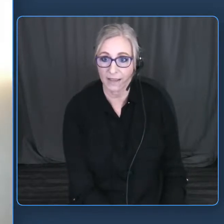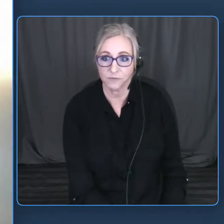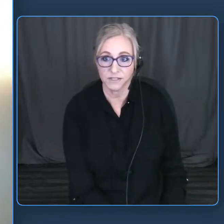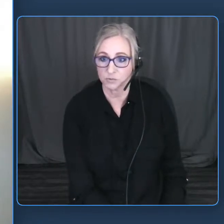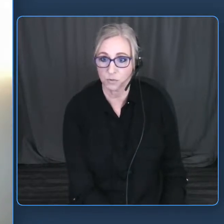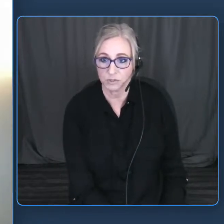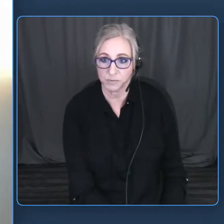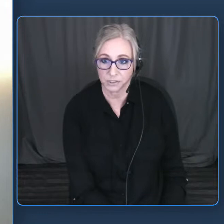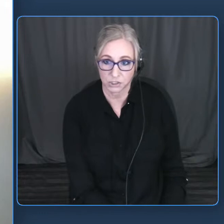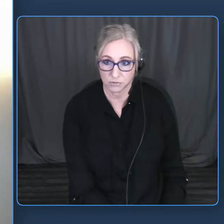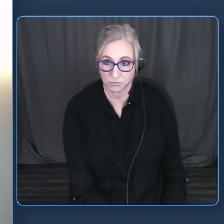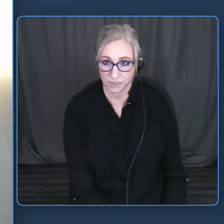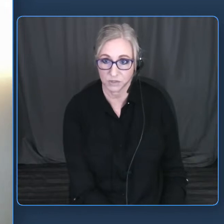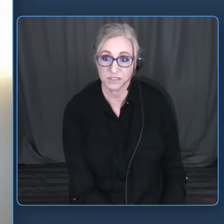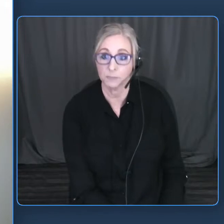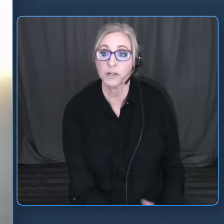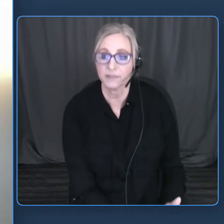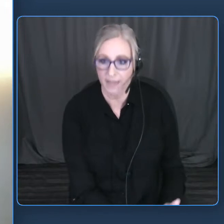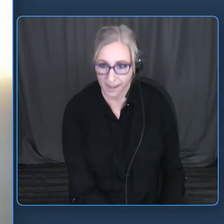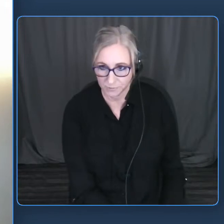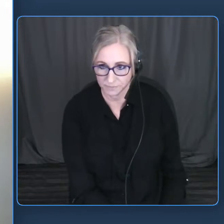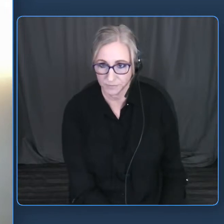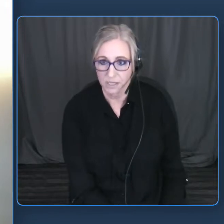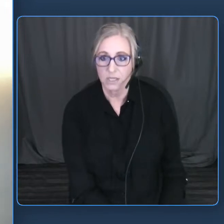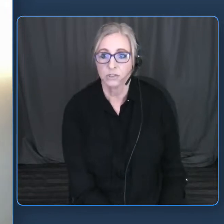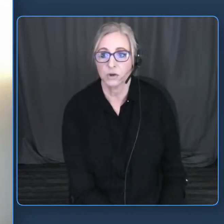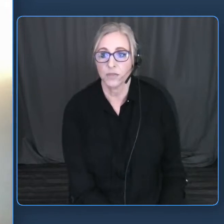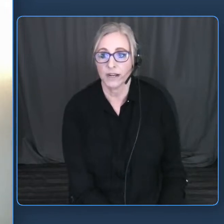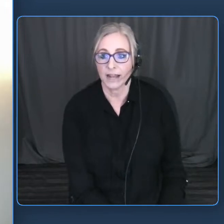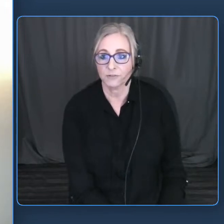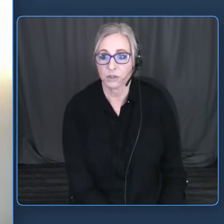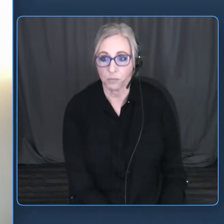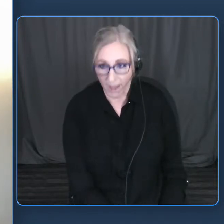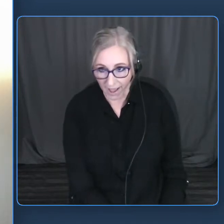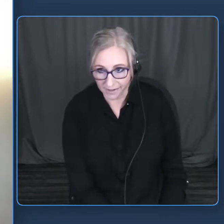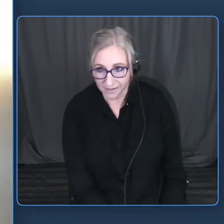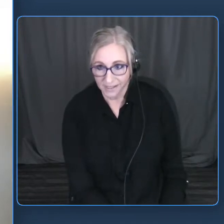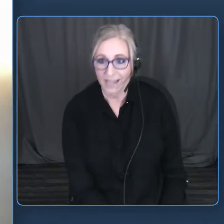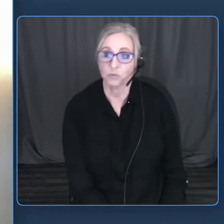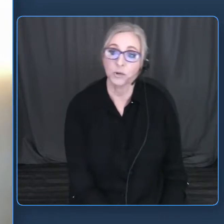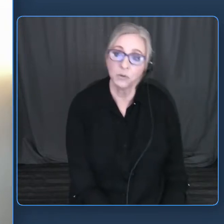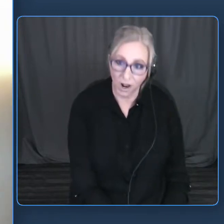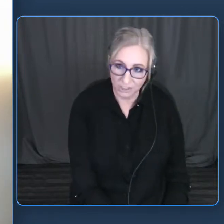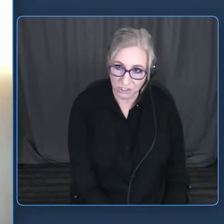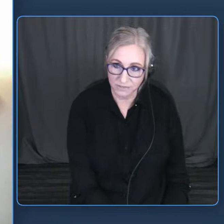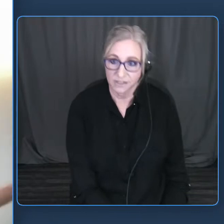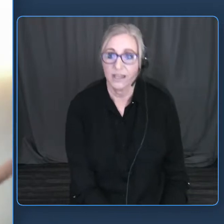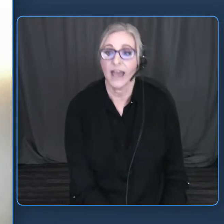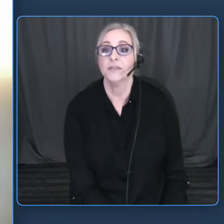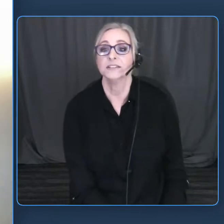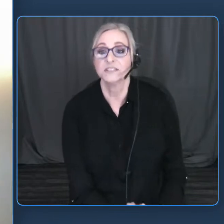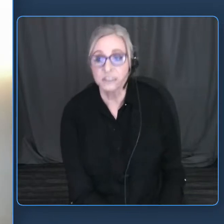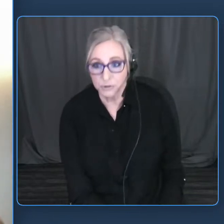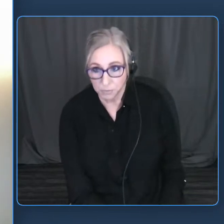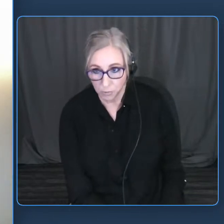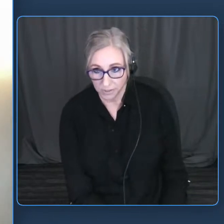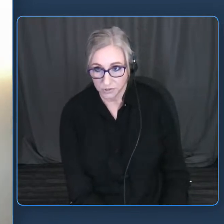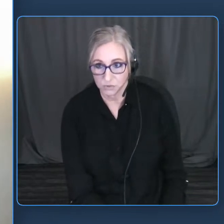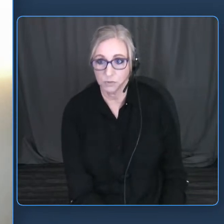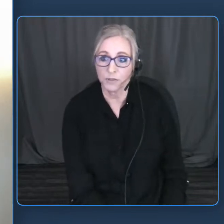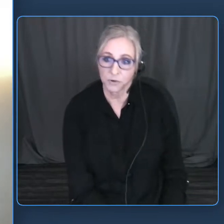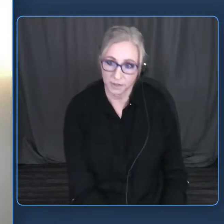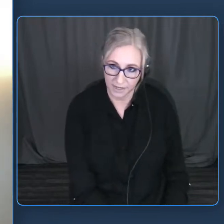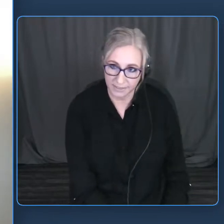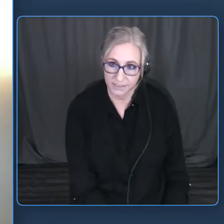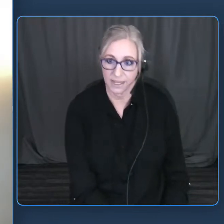up, I've missed what was being shown, right? So because I'm reading the caption. So then I'd have to go back and rewatch it and then see what they're pointing